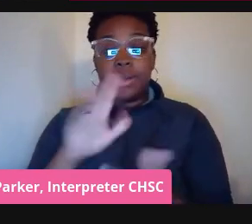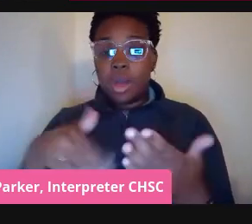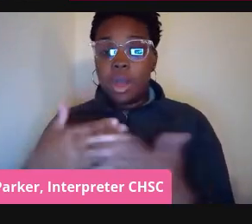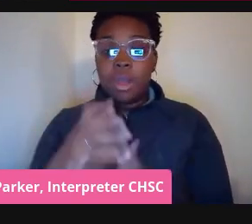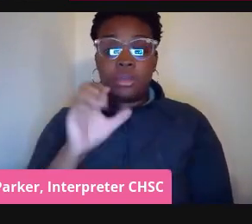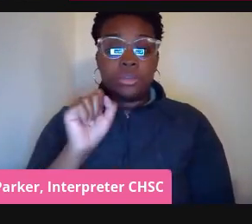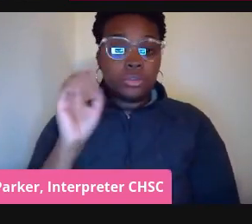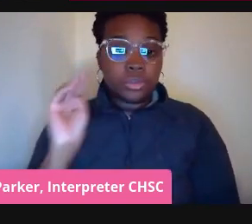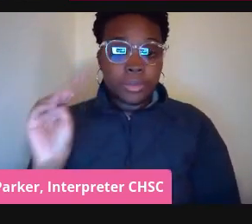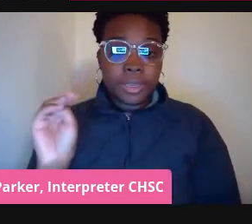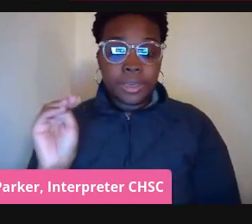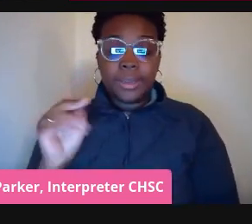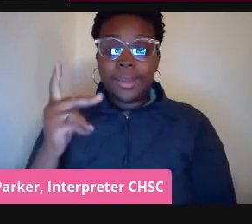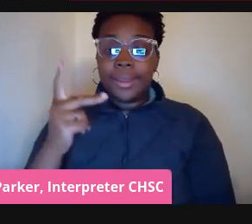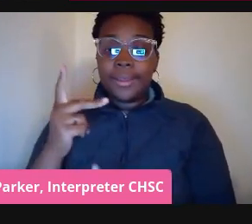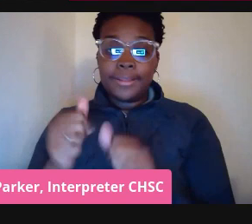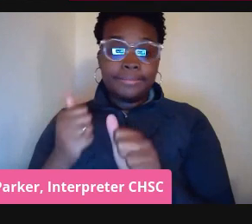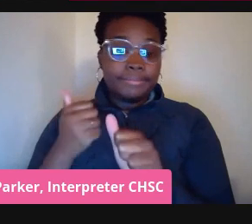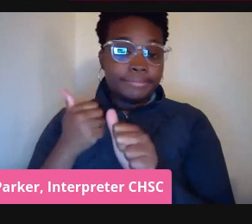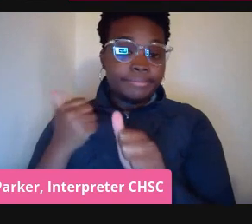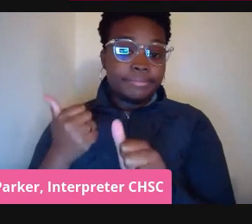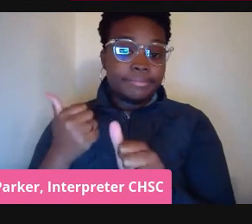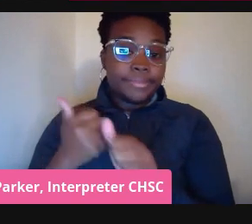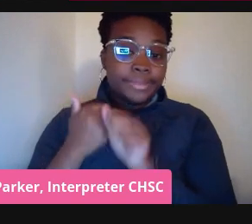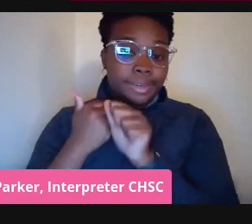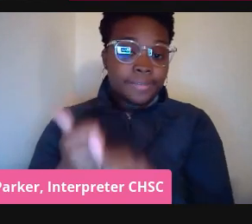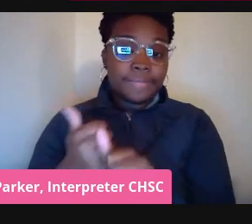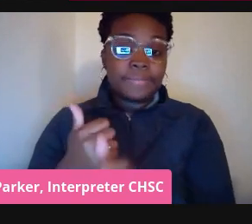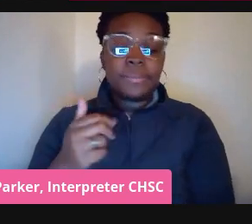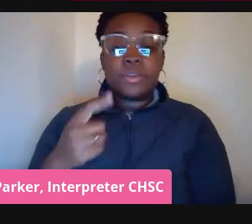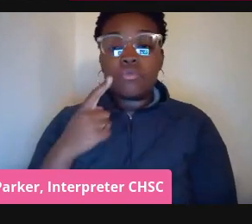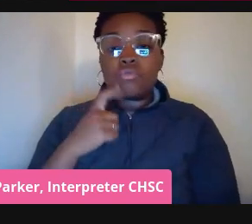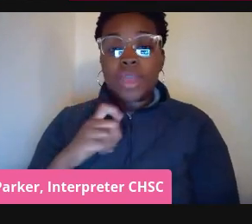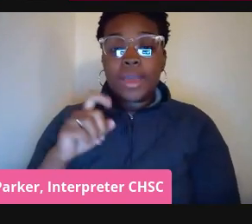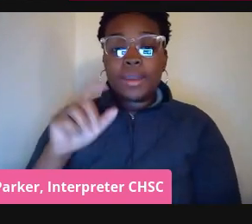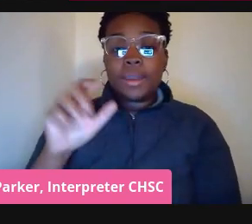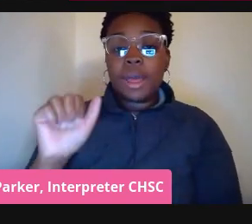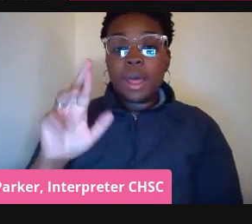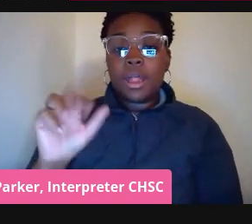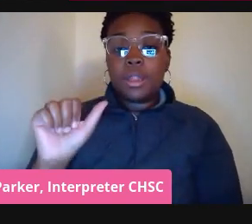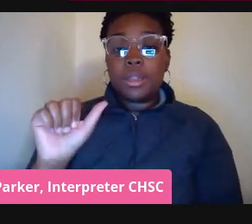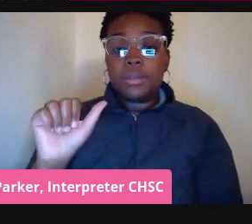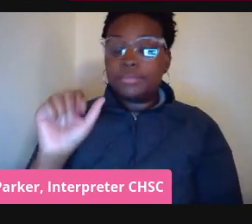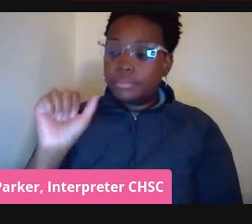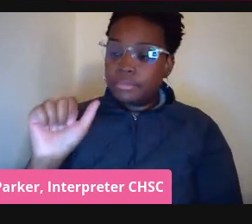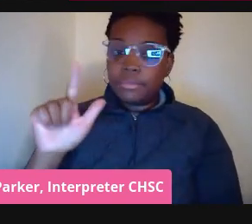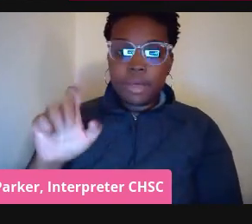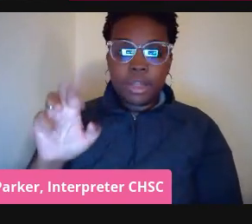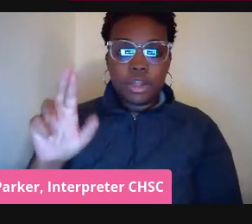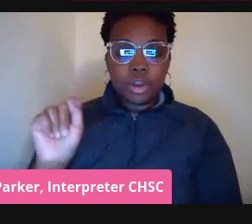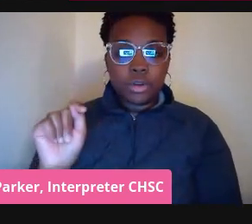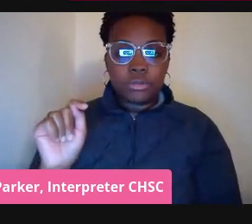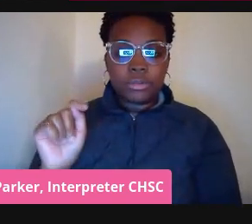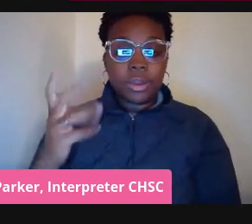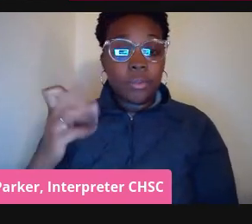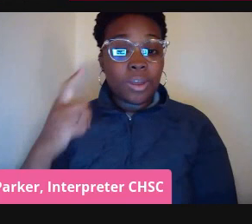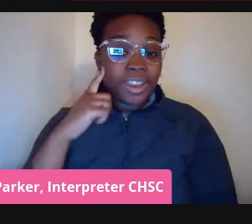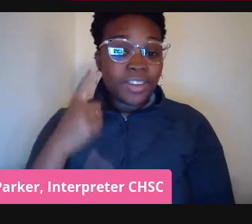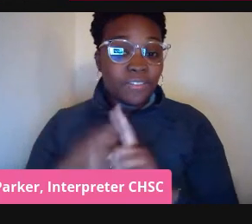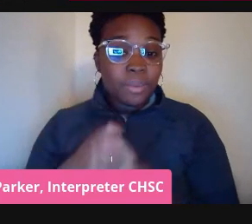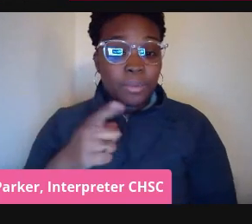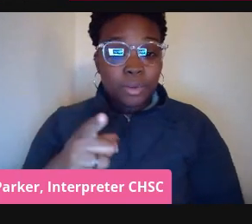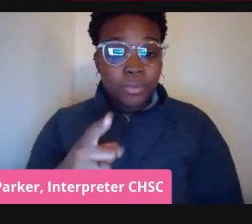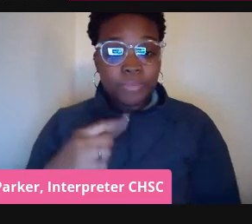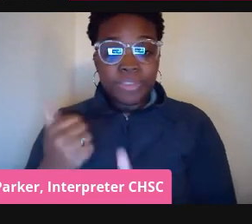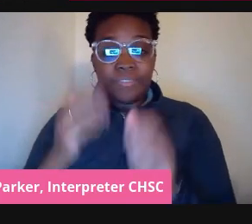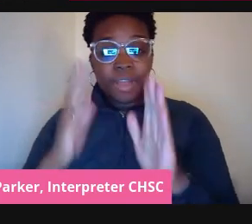media. Keep up with Red Alert. I want to keep up with you, so I want to hear from you. Our followers